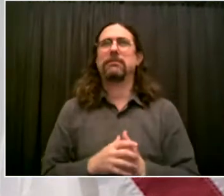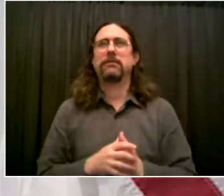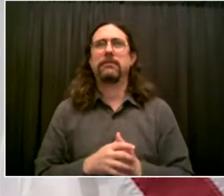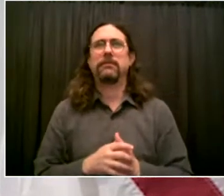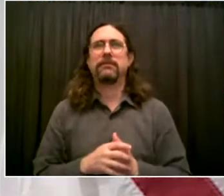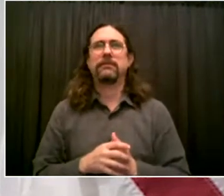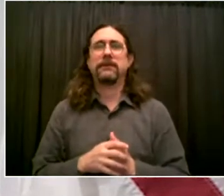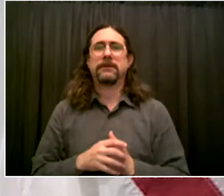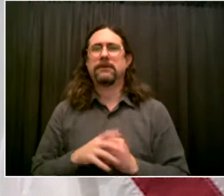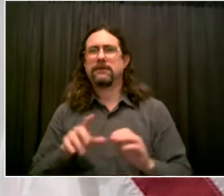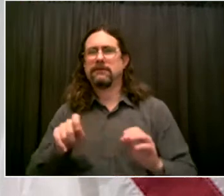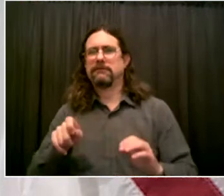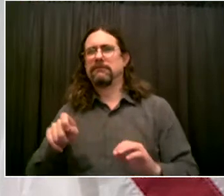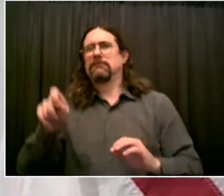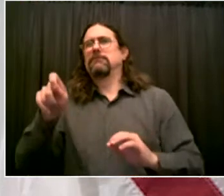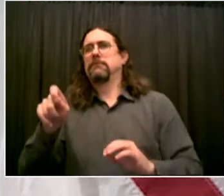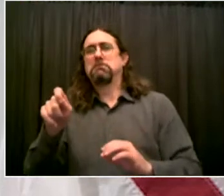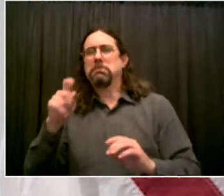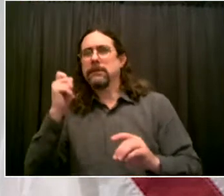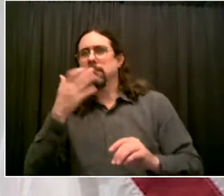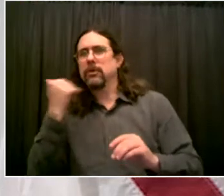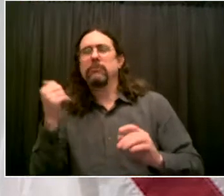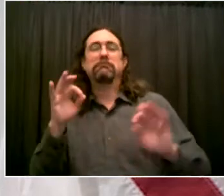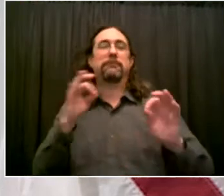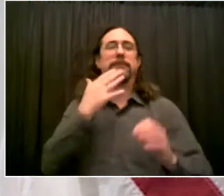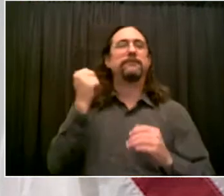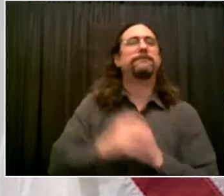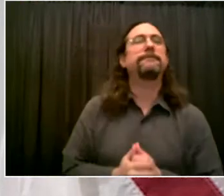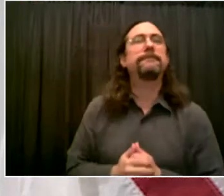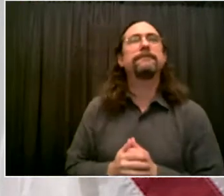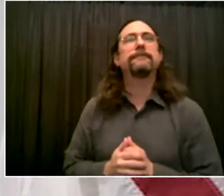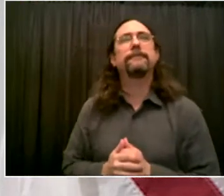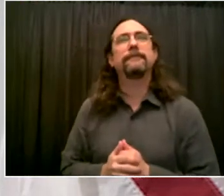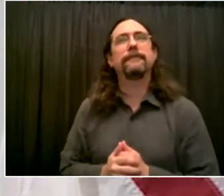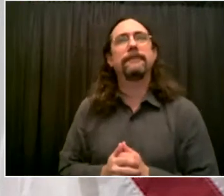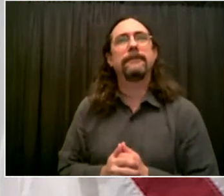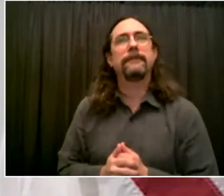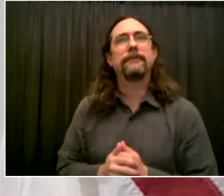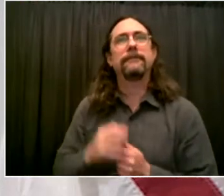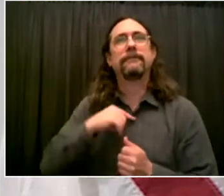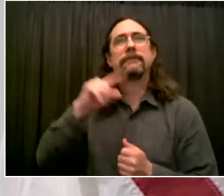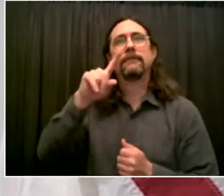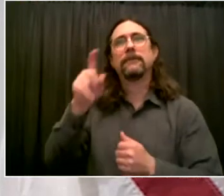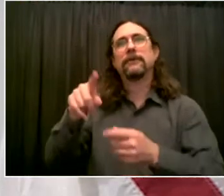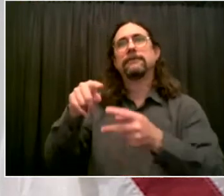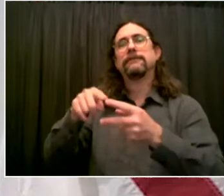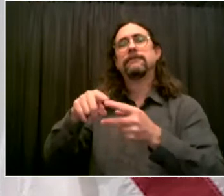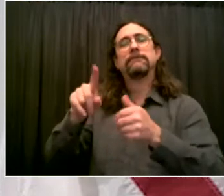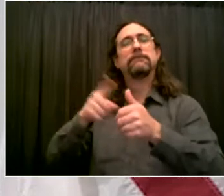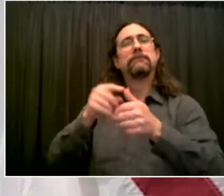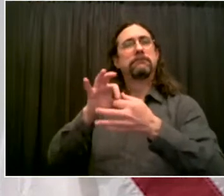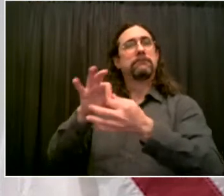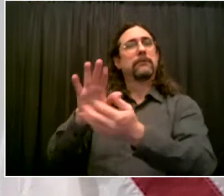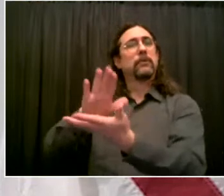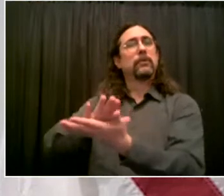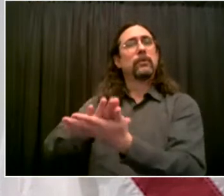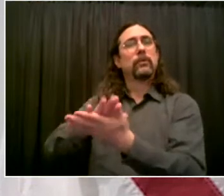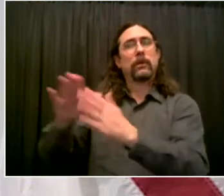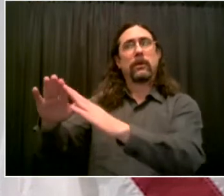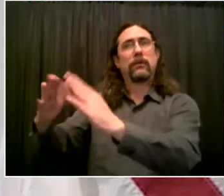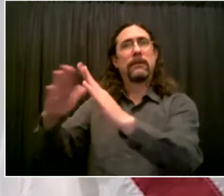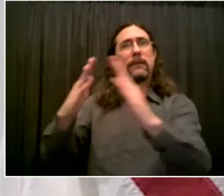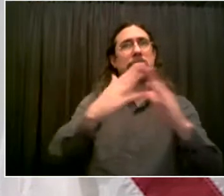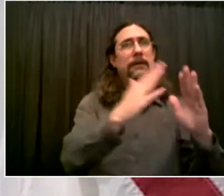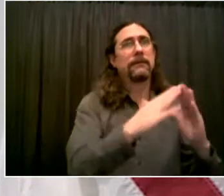Just to the topic of schools reopening here for a second. You have put a lot of emphasis on getting kids back in the classroom. And